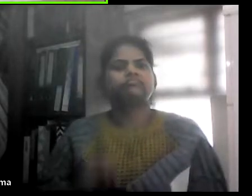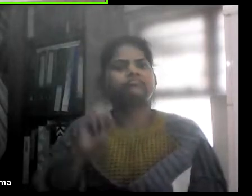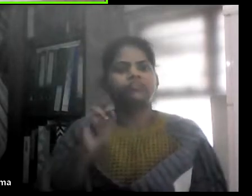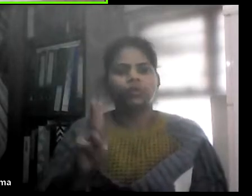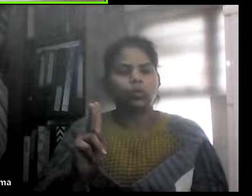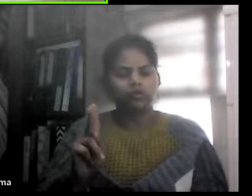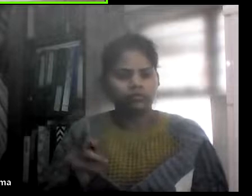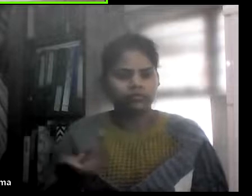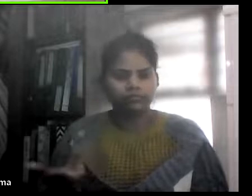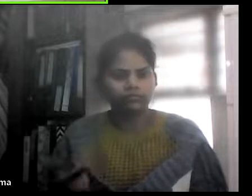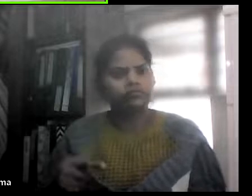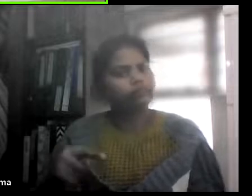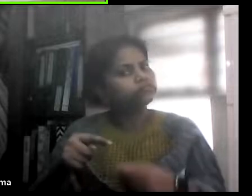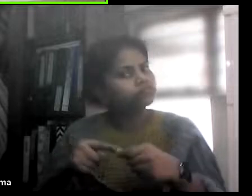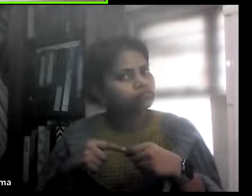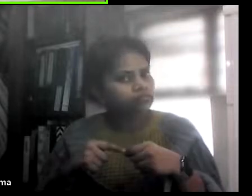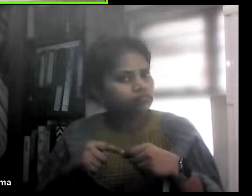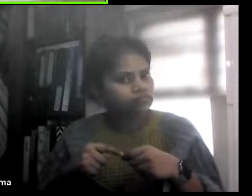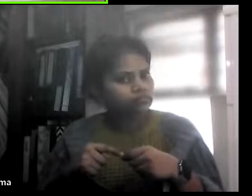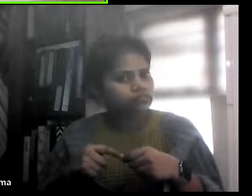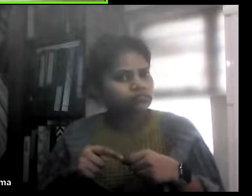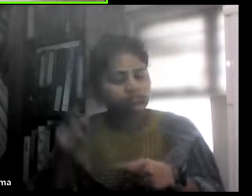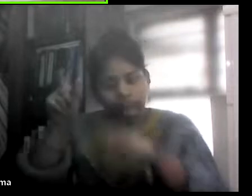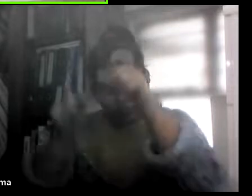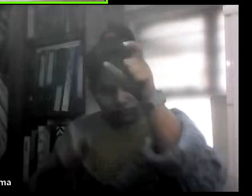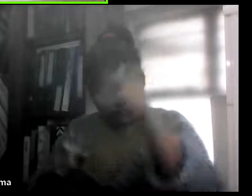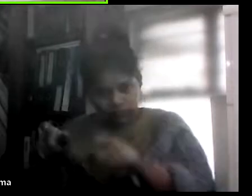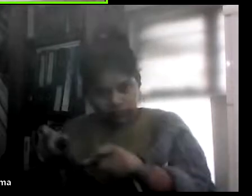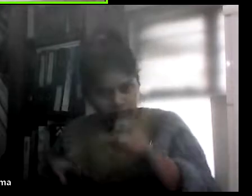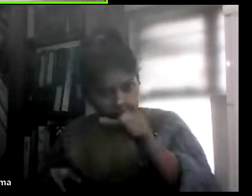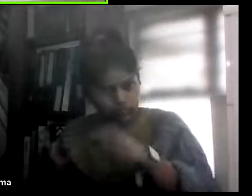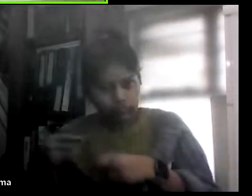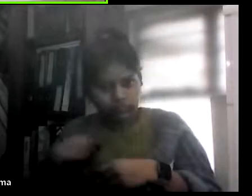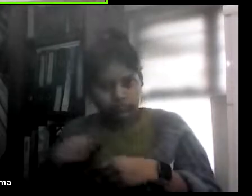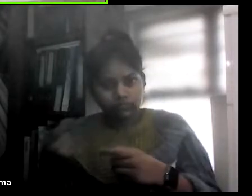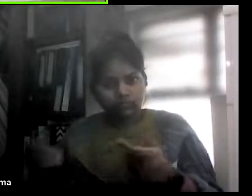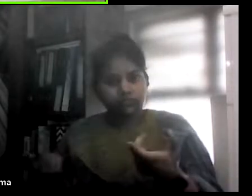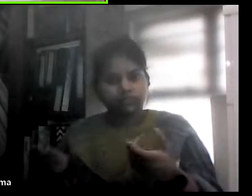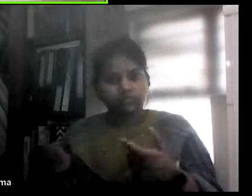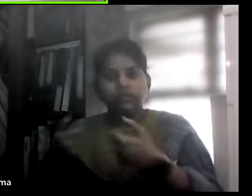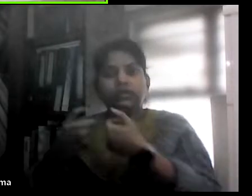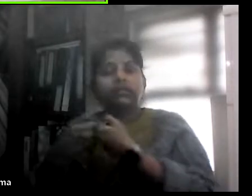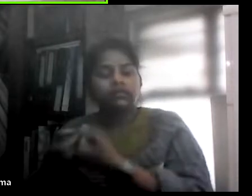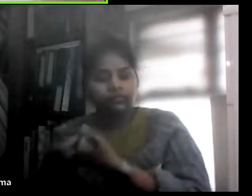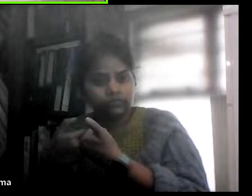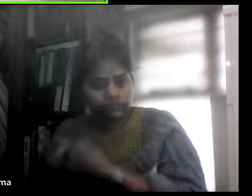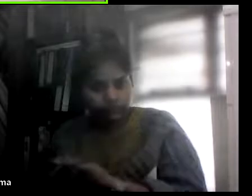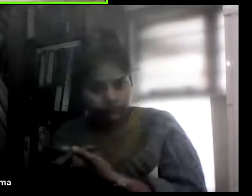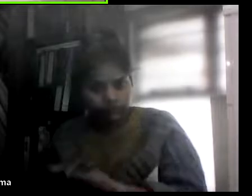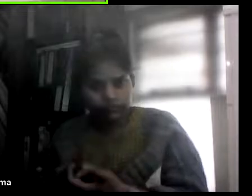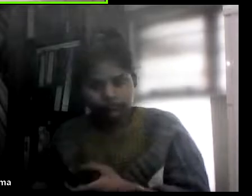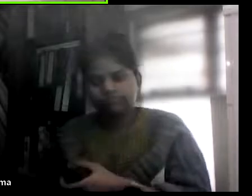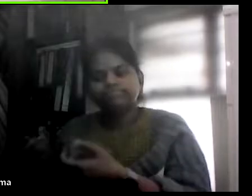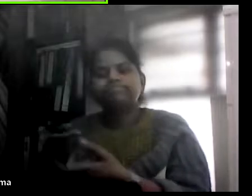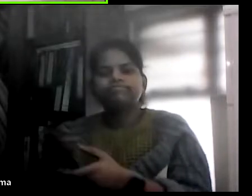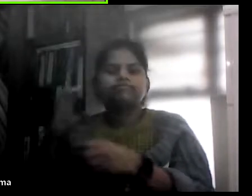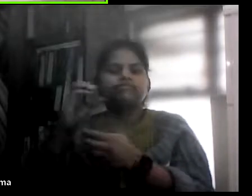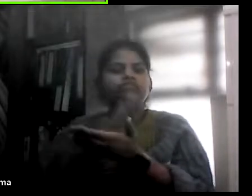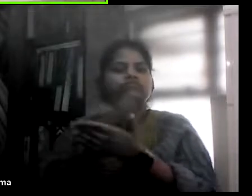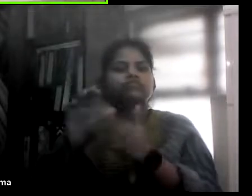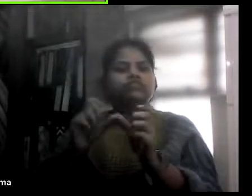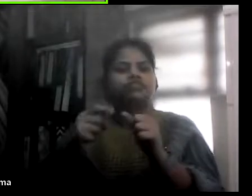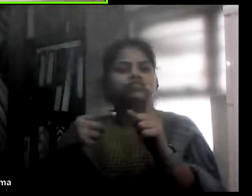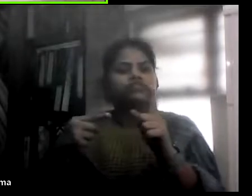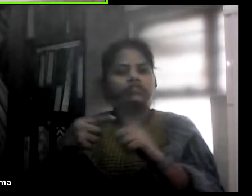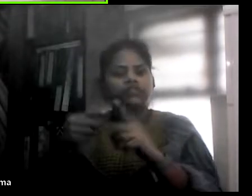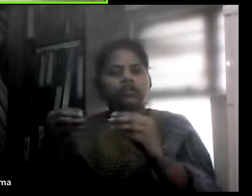some questions? For people who can type into the chat box, I would request you to put in